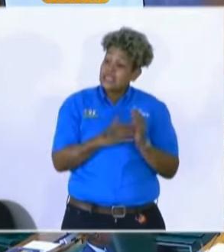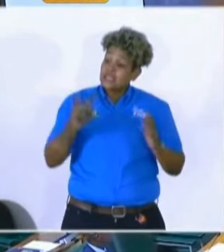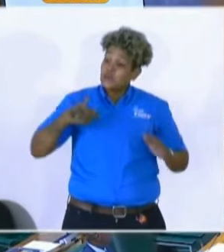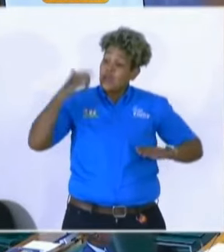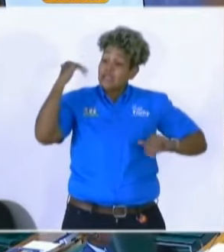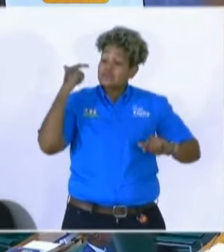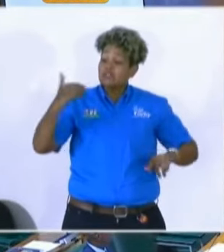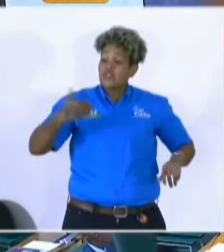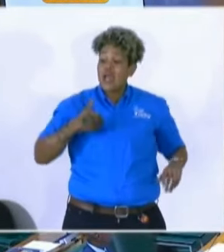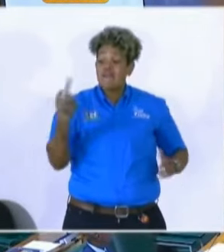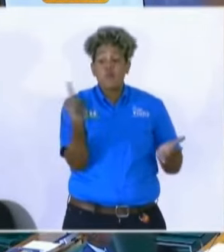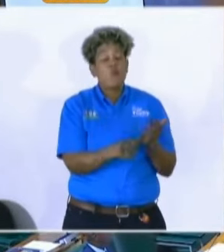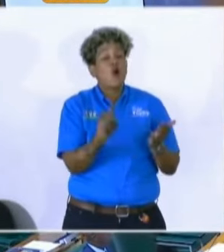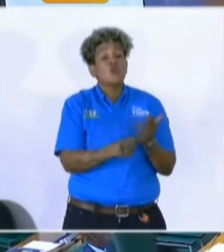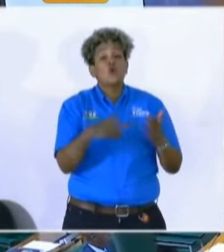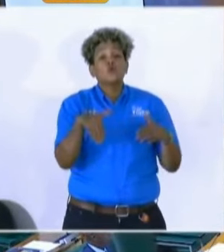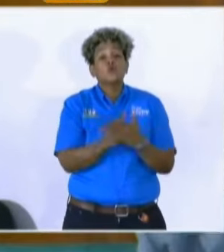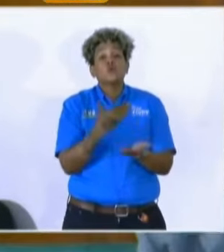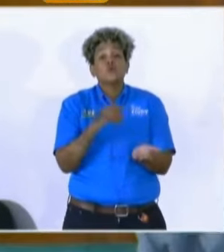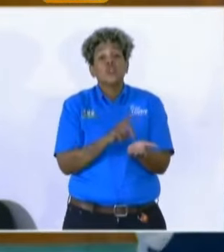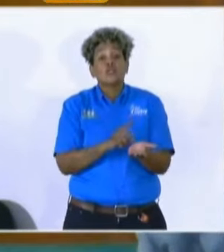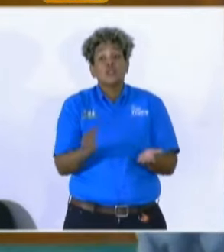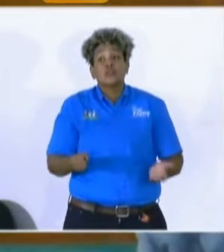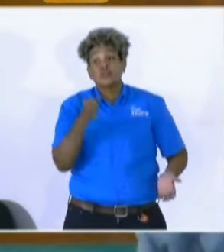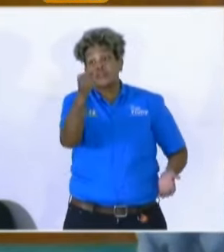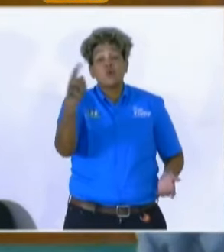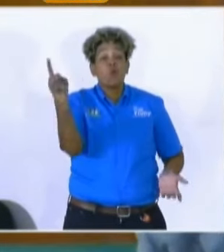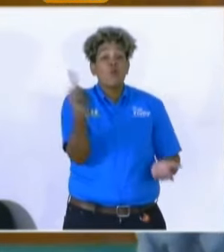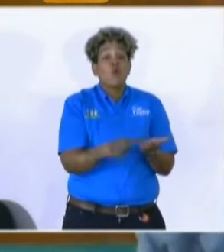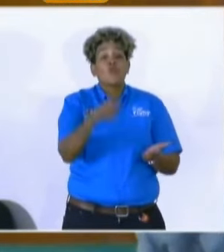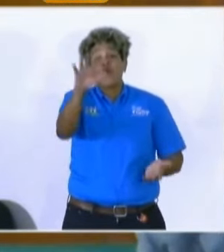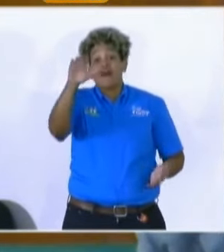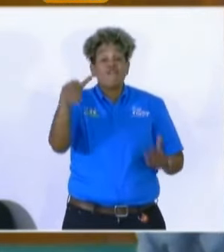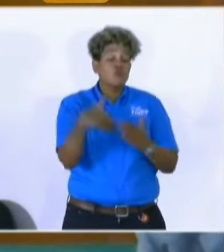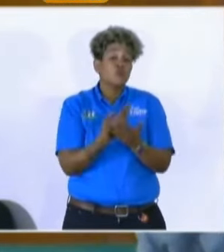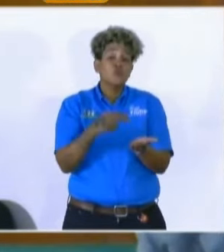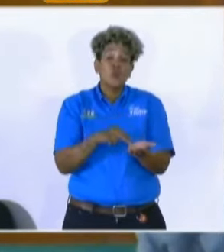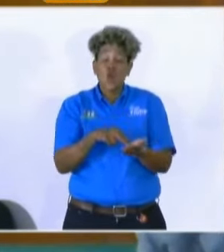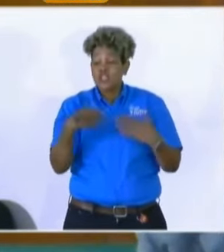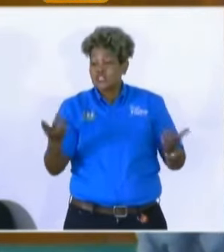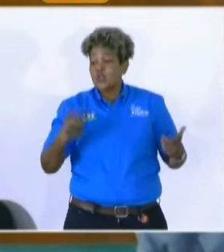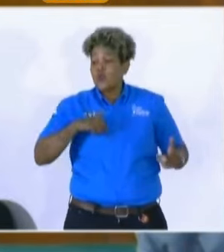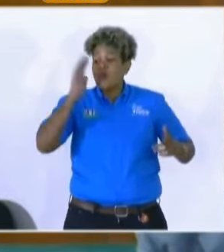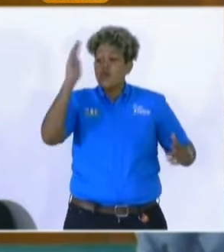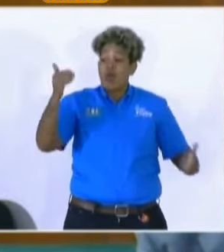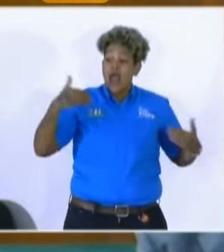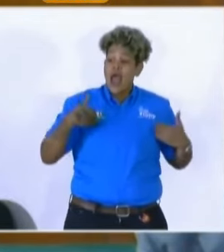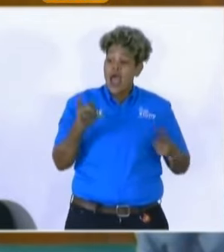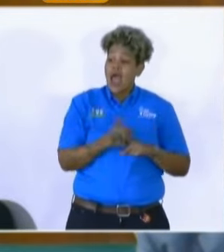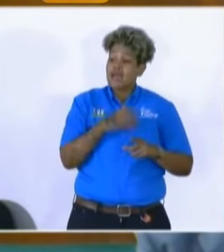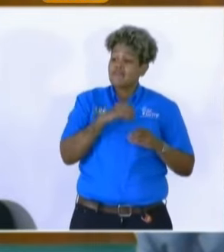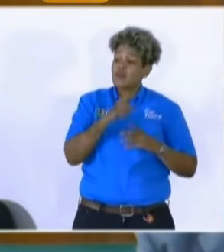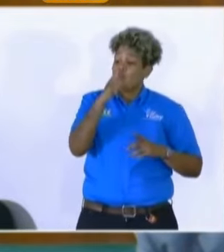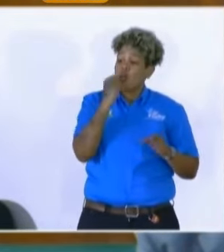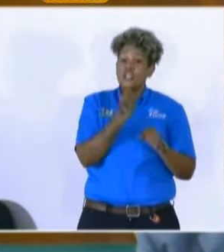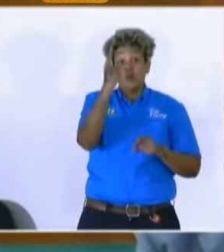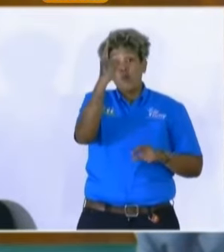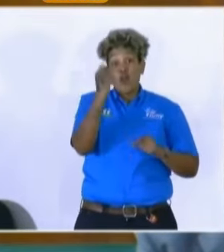to have 1,000 new doctors, 1,500 new nurses. Yes. We will have, in another year and a